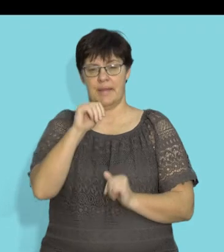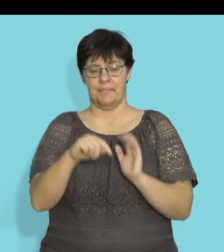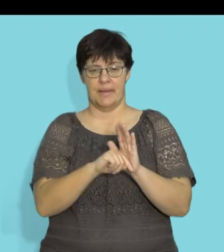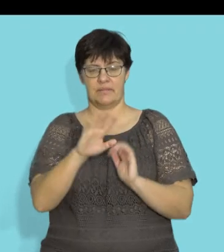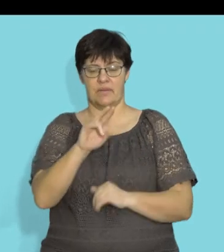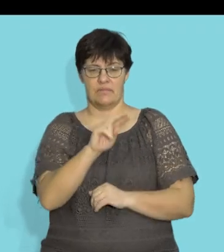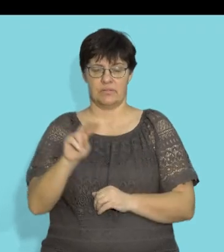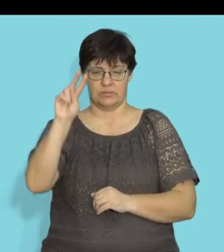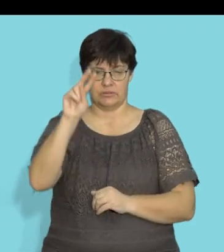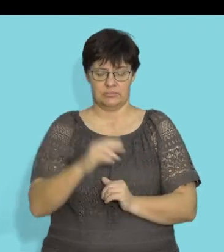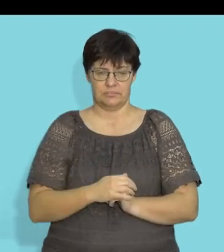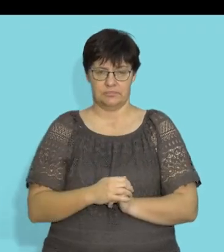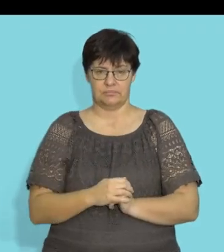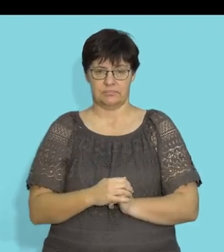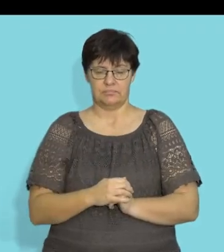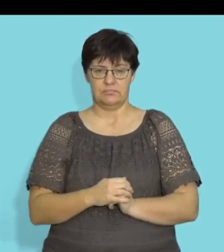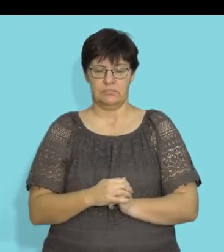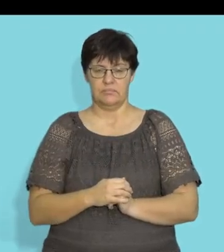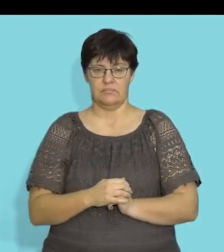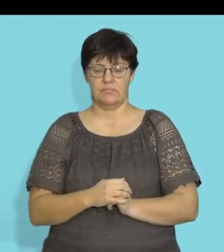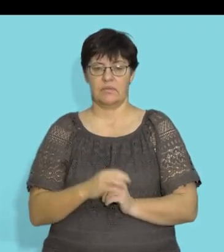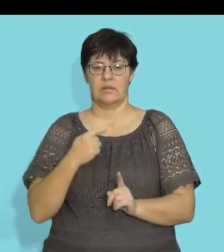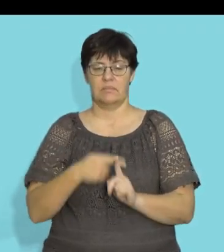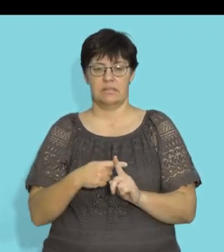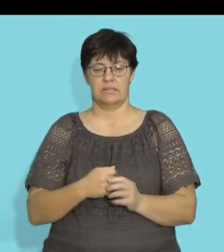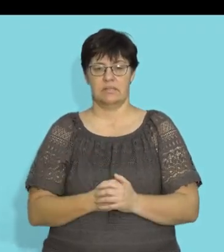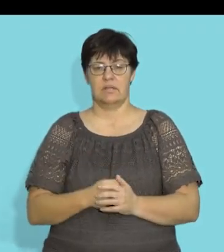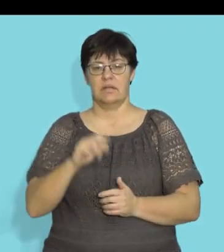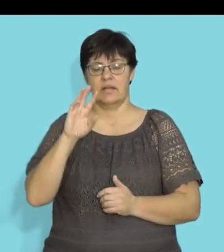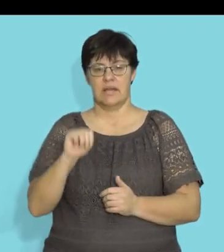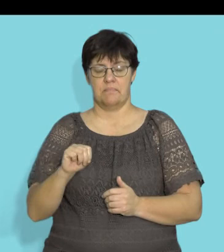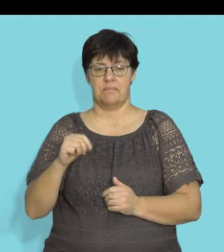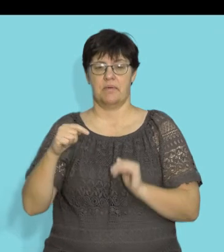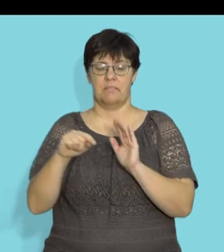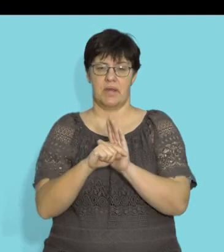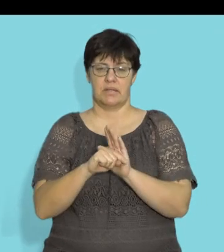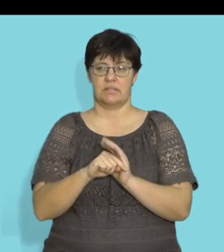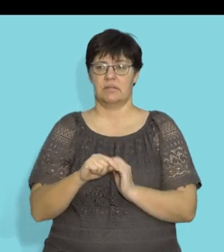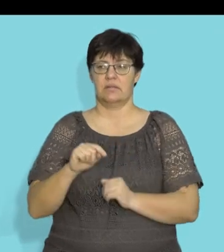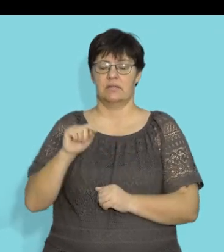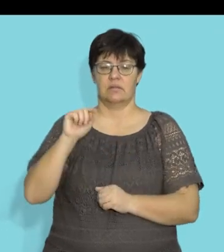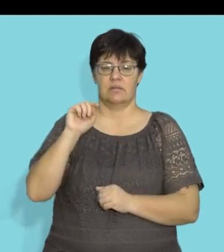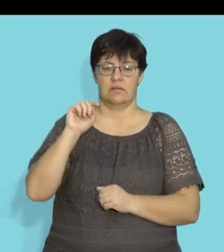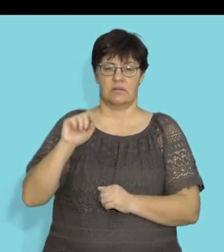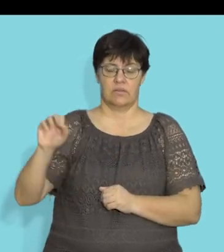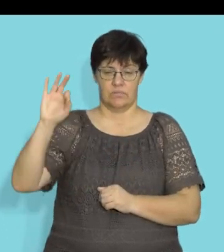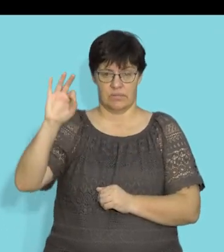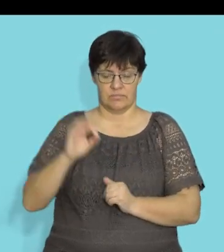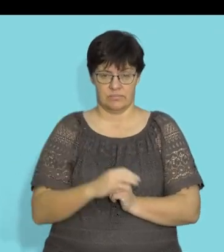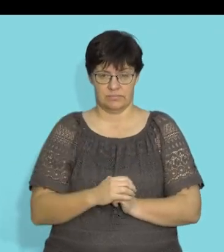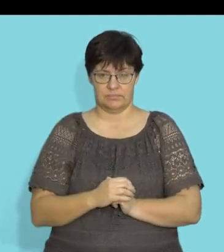m minus 5 squared plus m minus 5